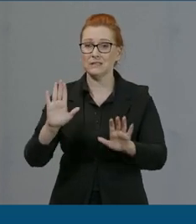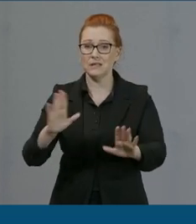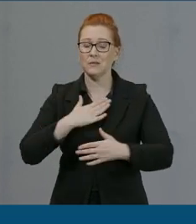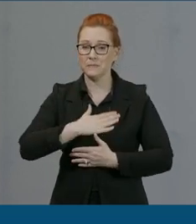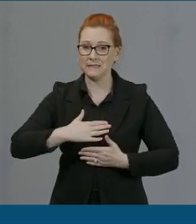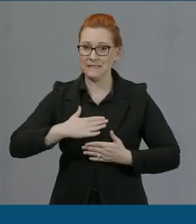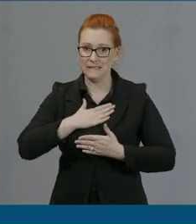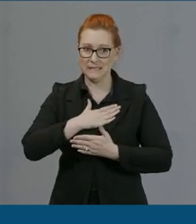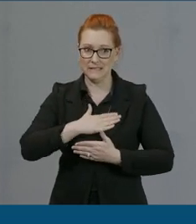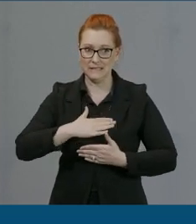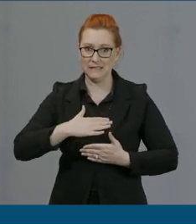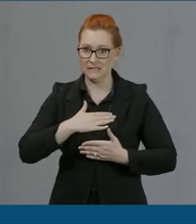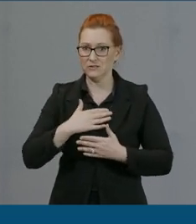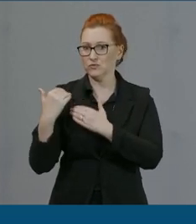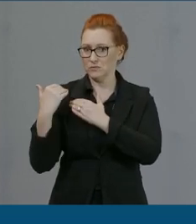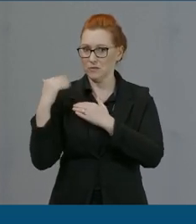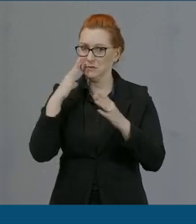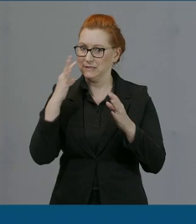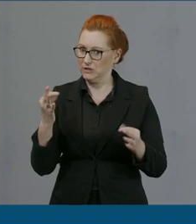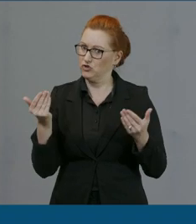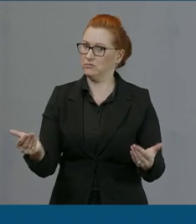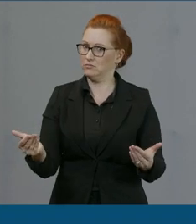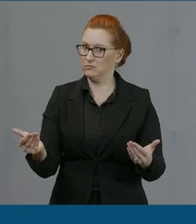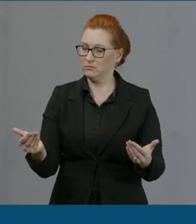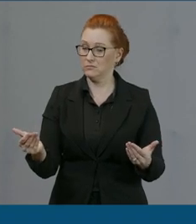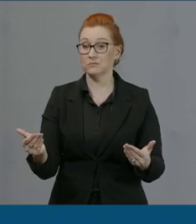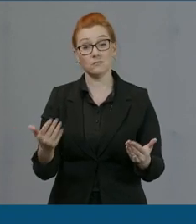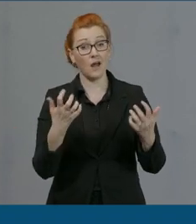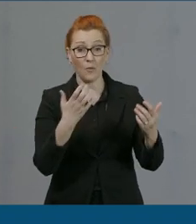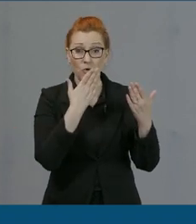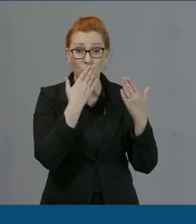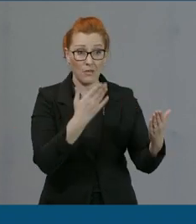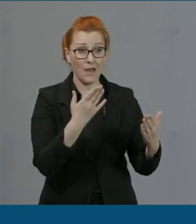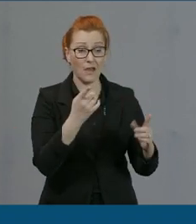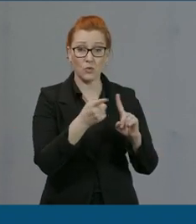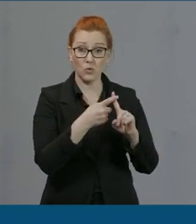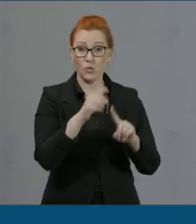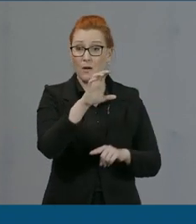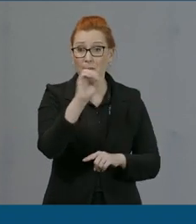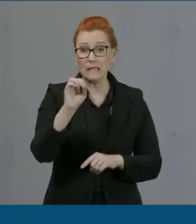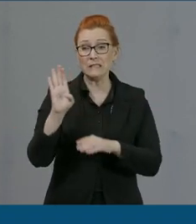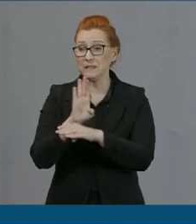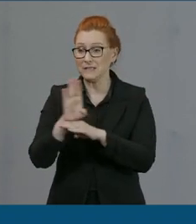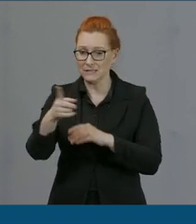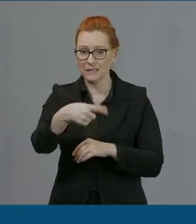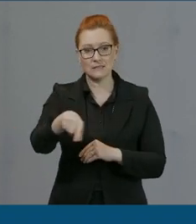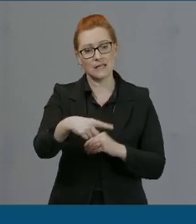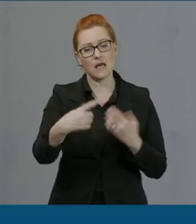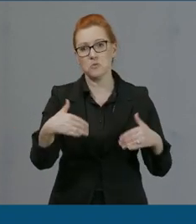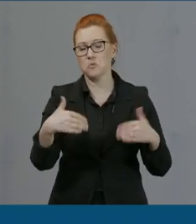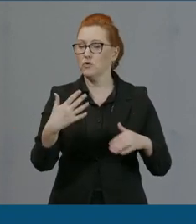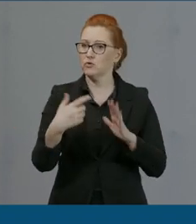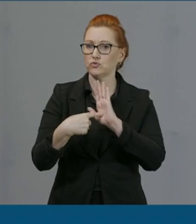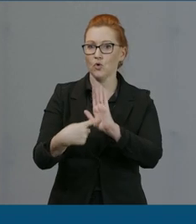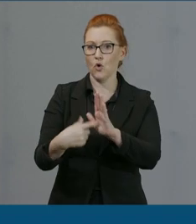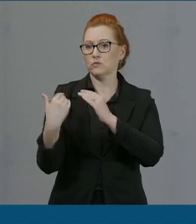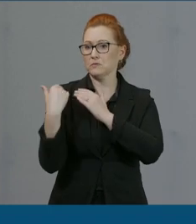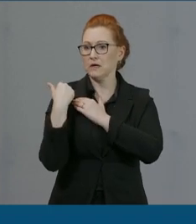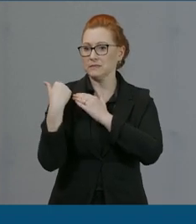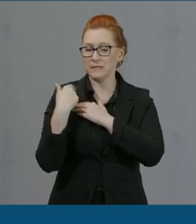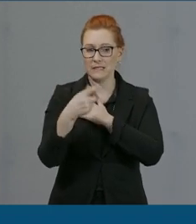And I also want to thank our employers and businesses. They've been responsible. They've made special accommodations.